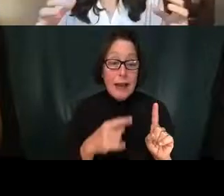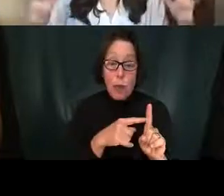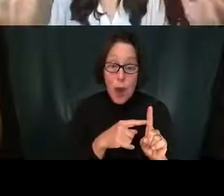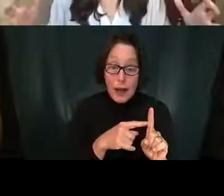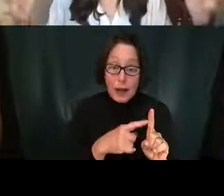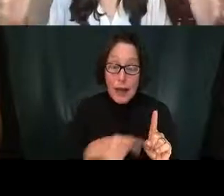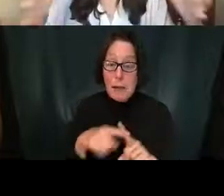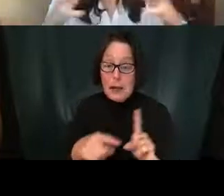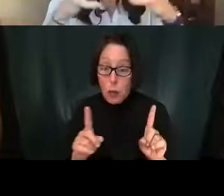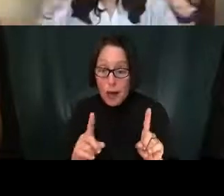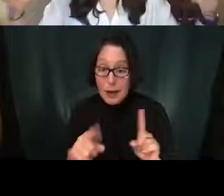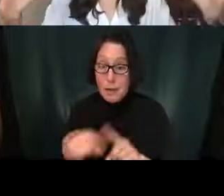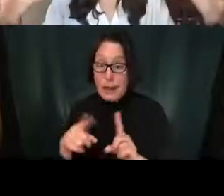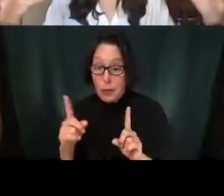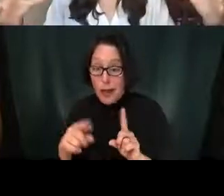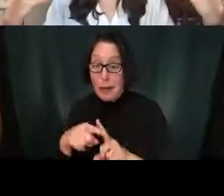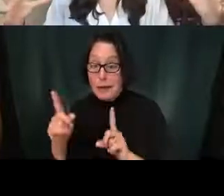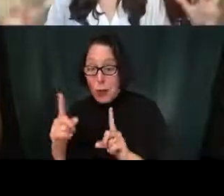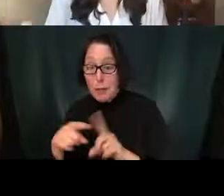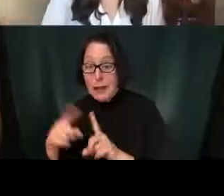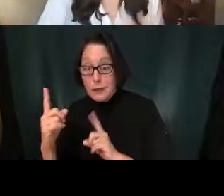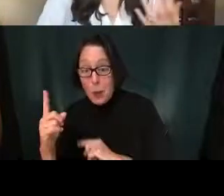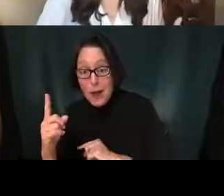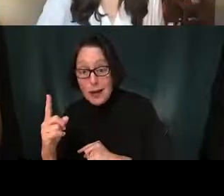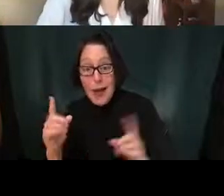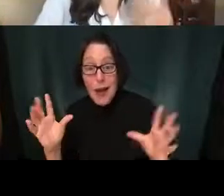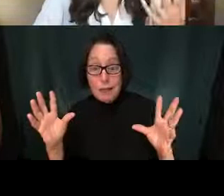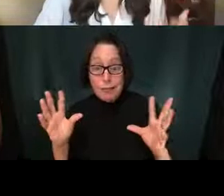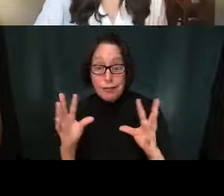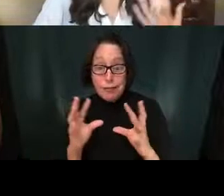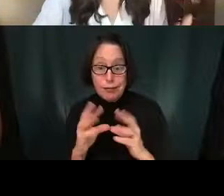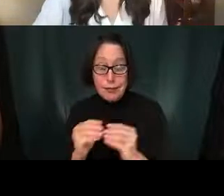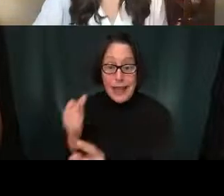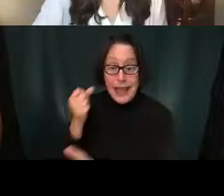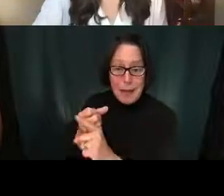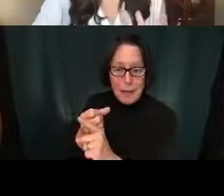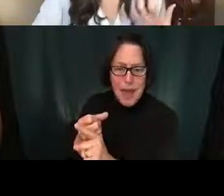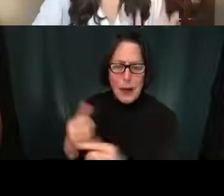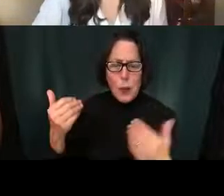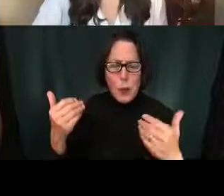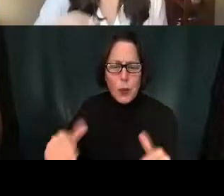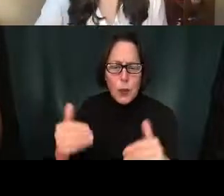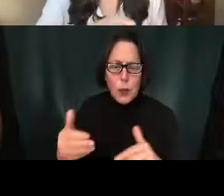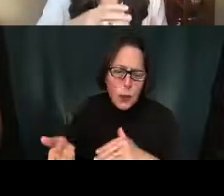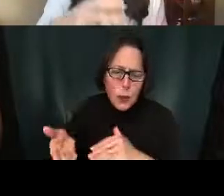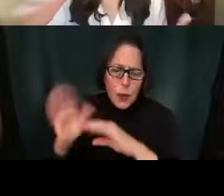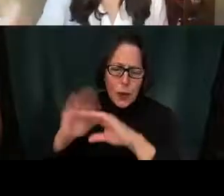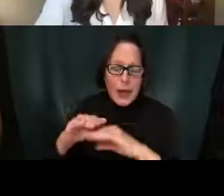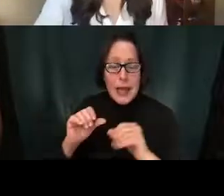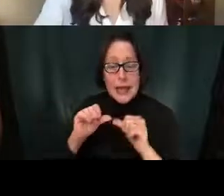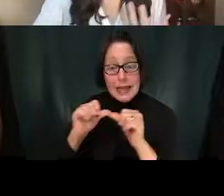1 + 1 + 1, this is where we're going to amplify our impact and really create learning and creativity and continuous